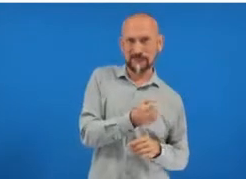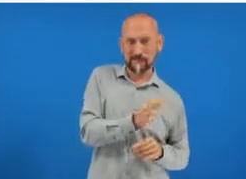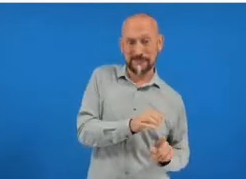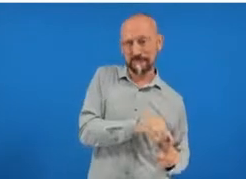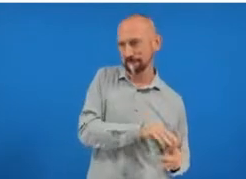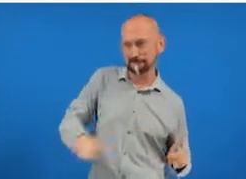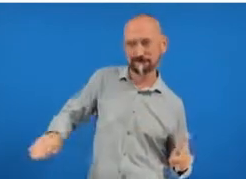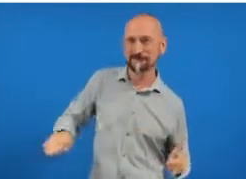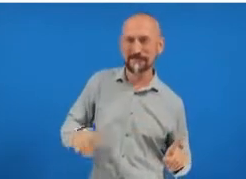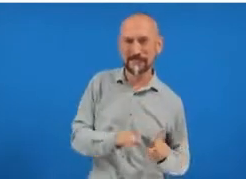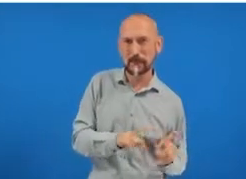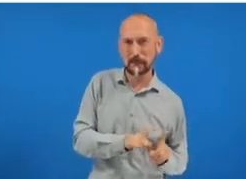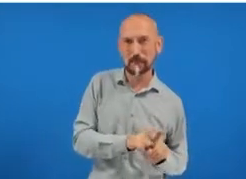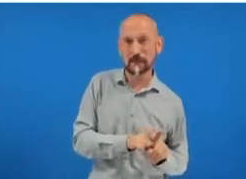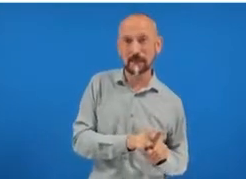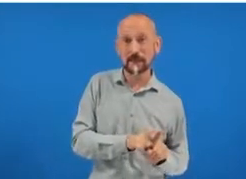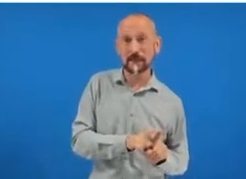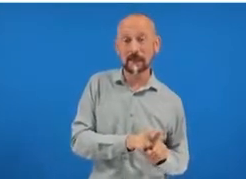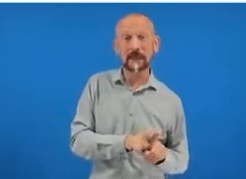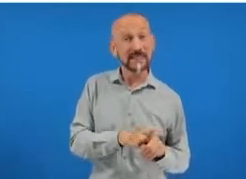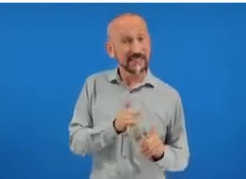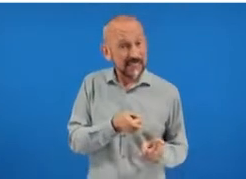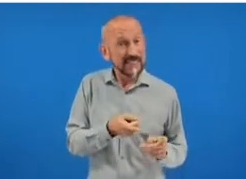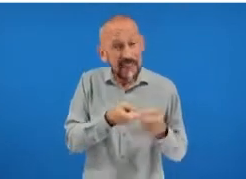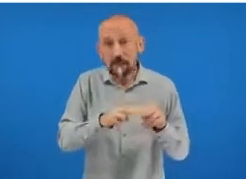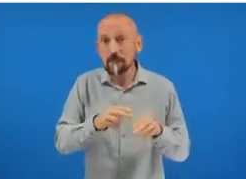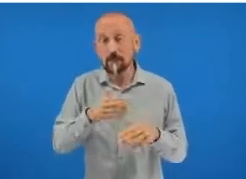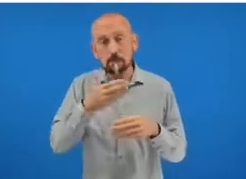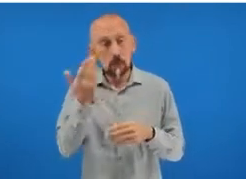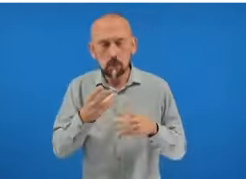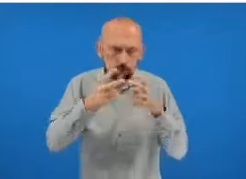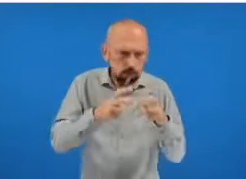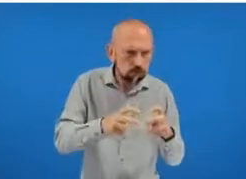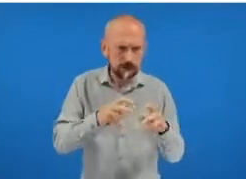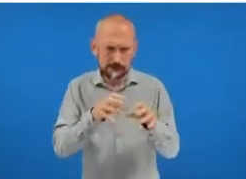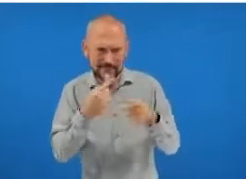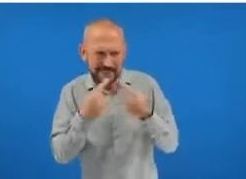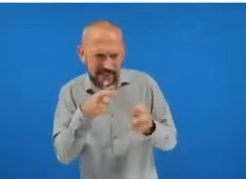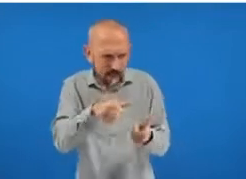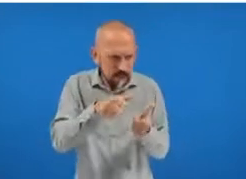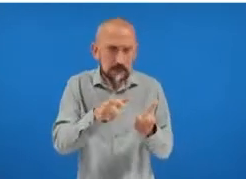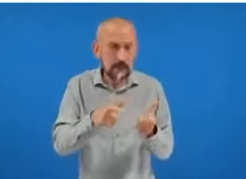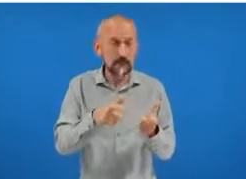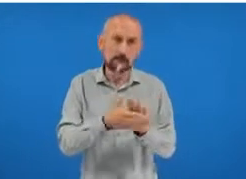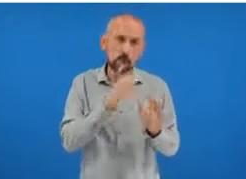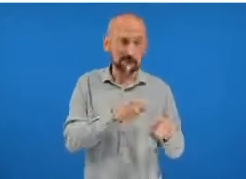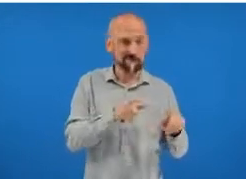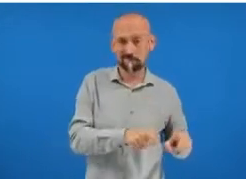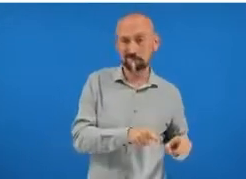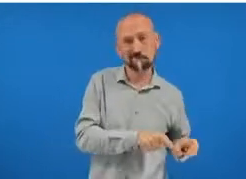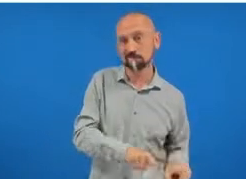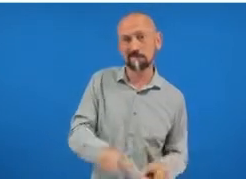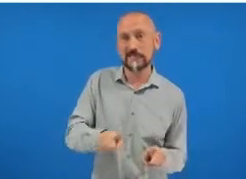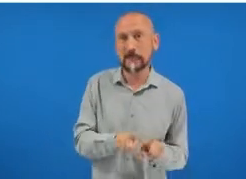that we started with, which we would have done if we weren't studying the data and improving. So what are some of the things that